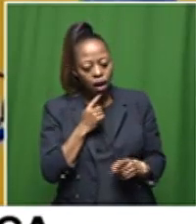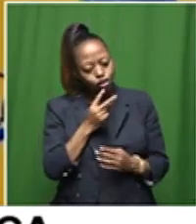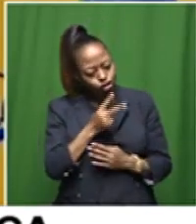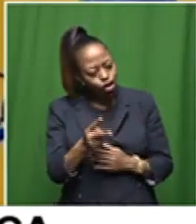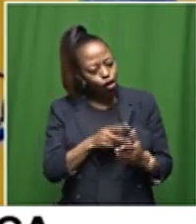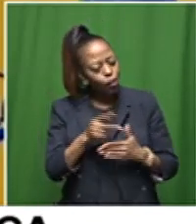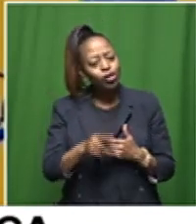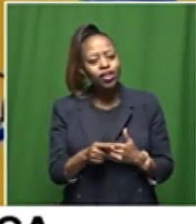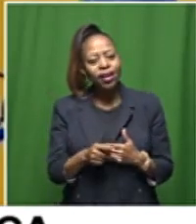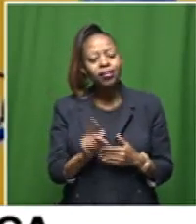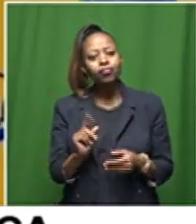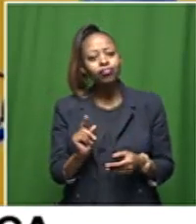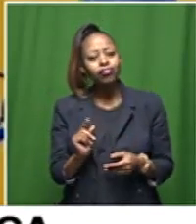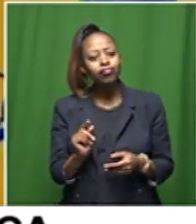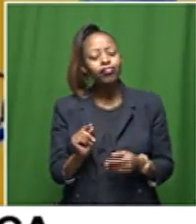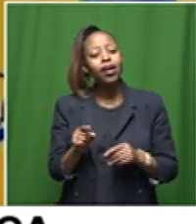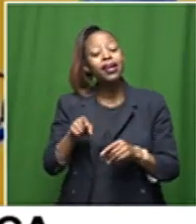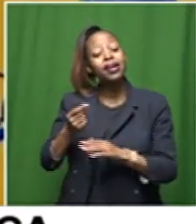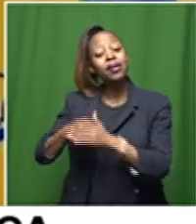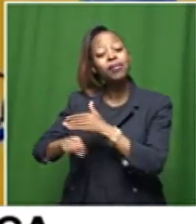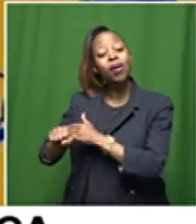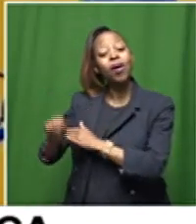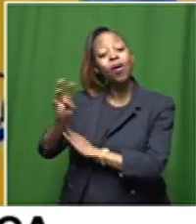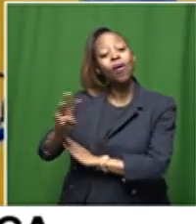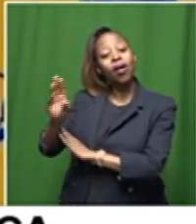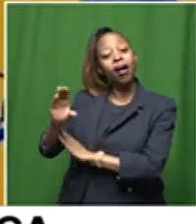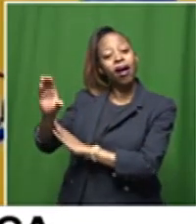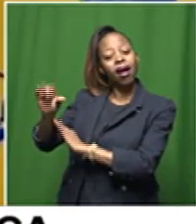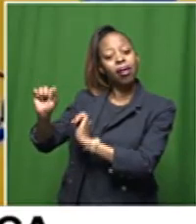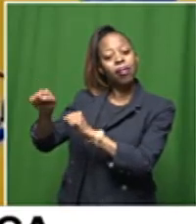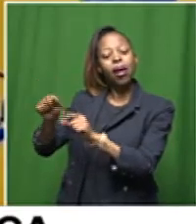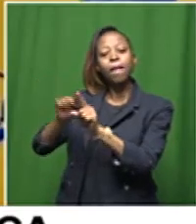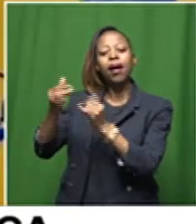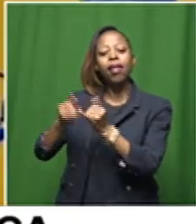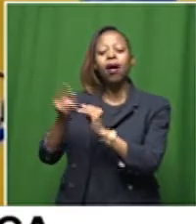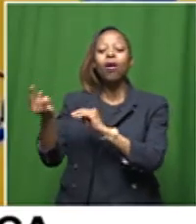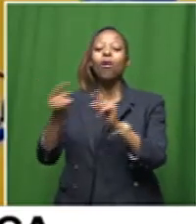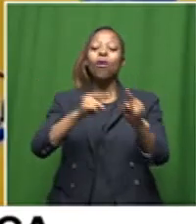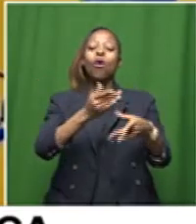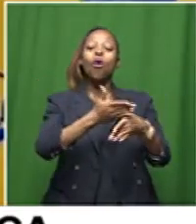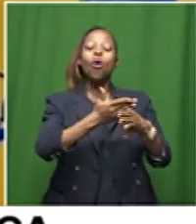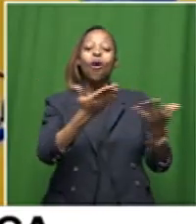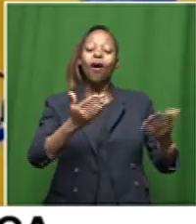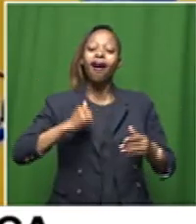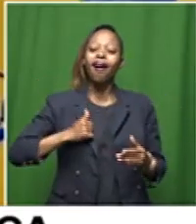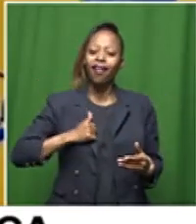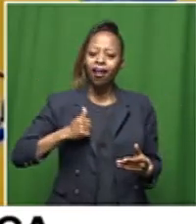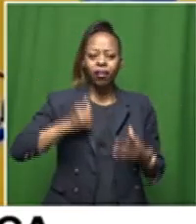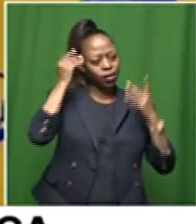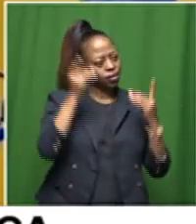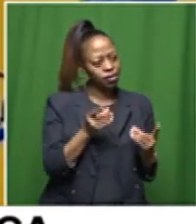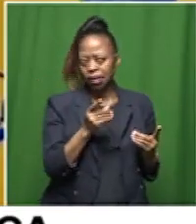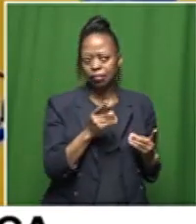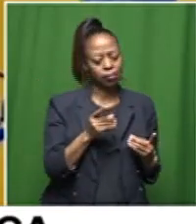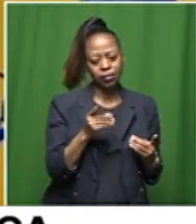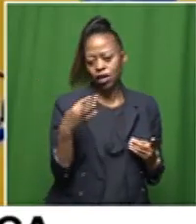while he was born in the Western Cape, but he's currently now in Canada. He has decided to